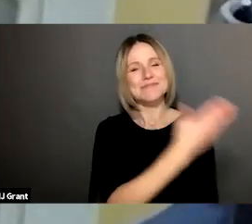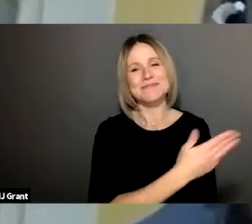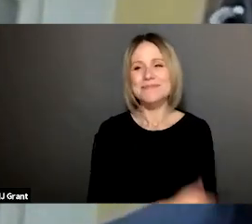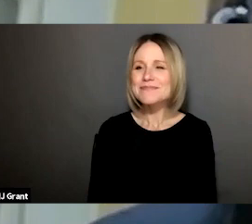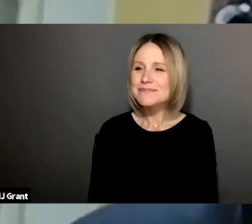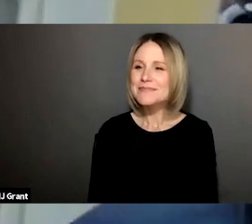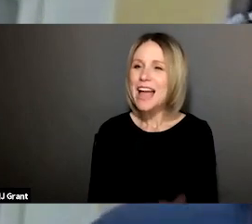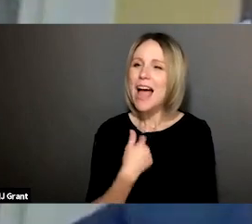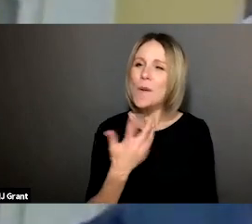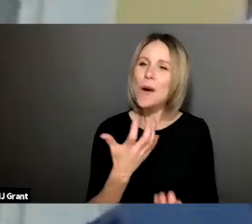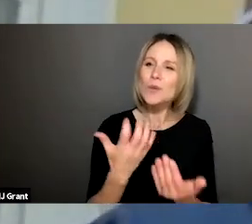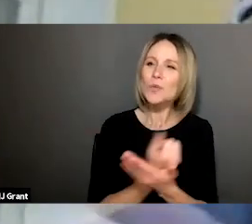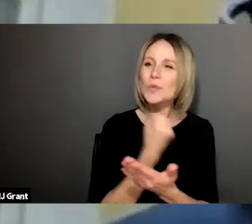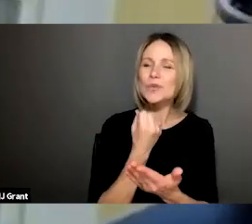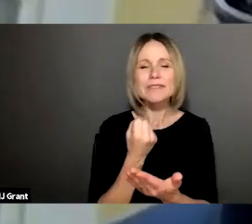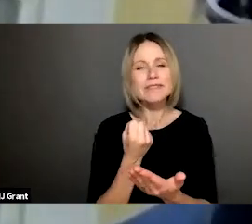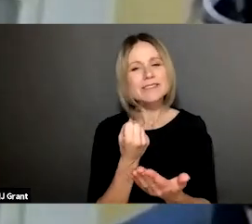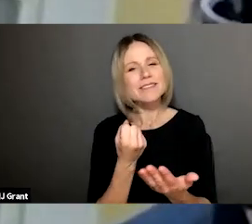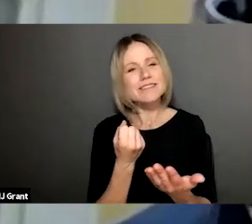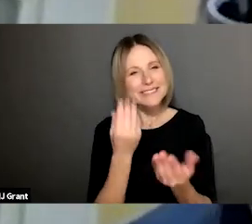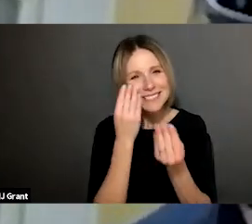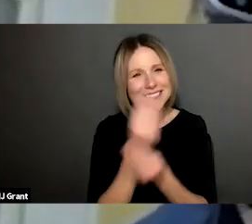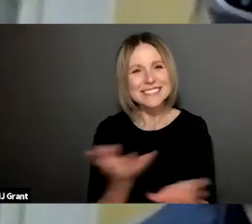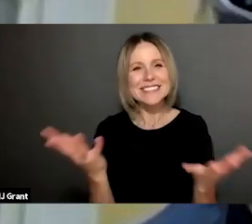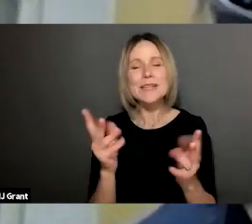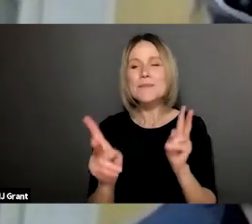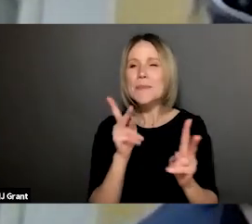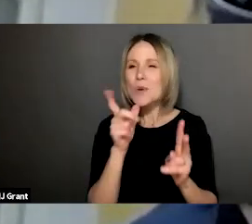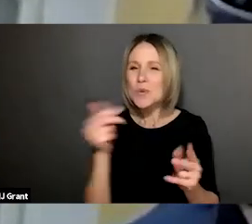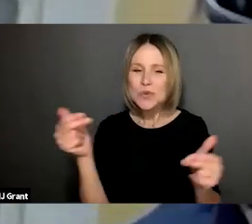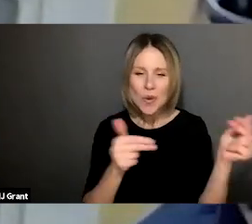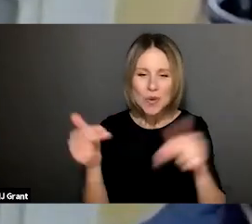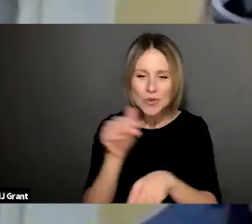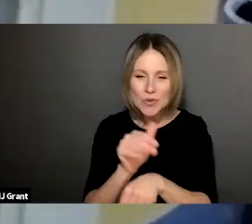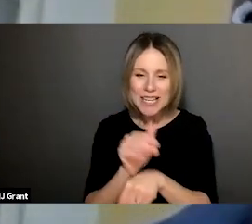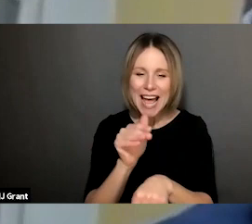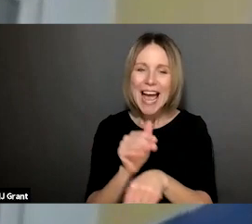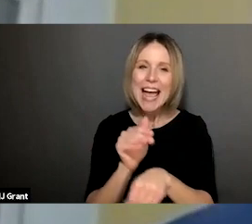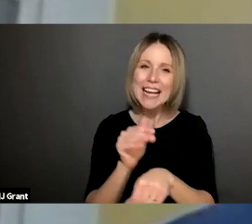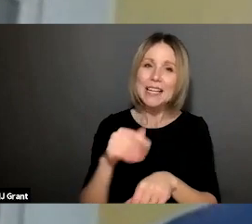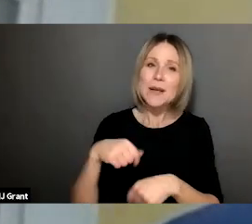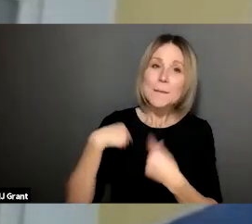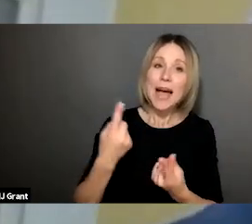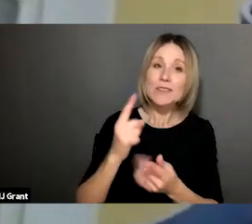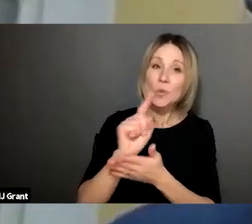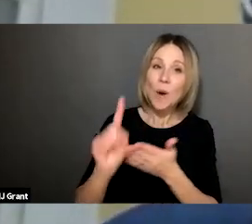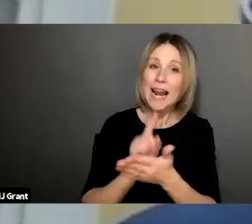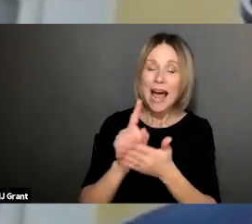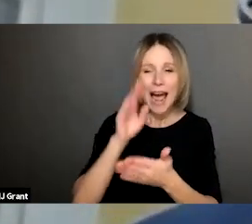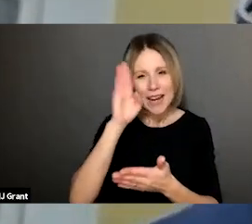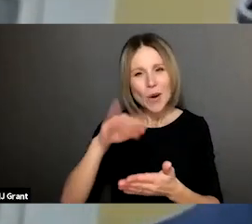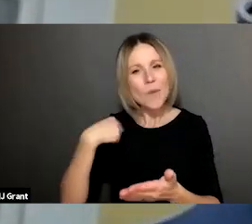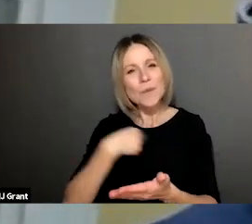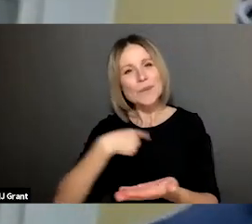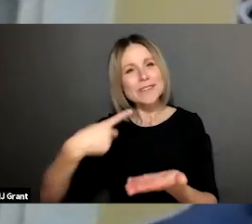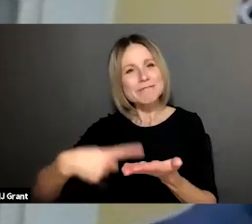moment to address all of you, our attendees tonight. And while we've spent the last hour talking about food, it's also a